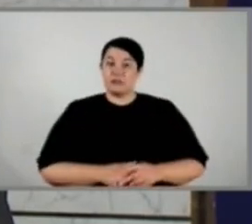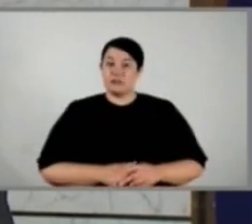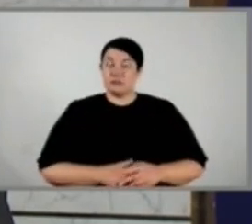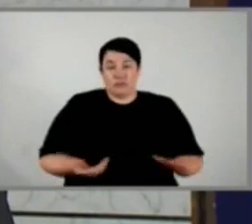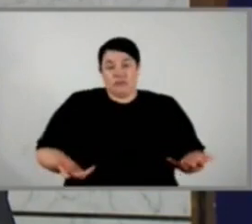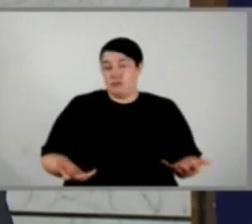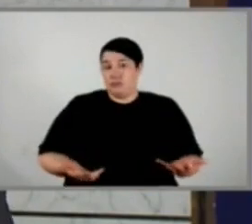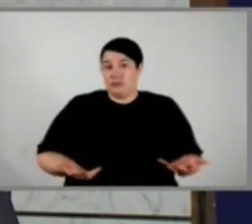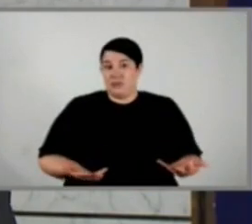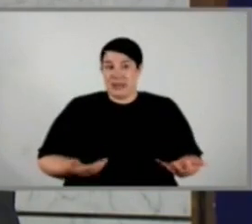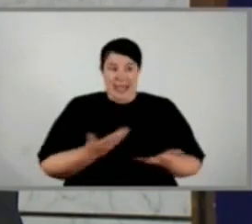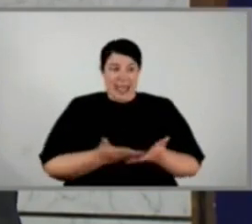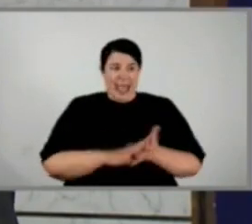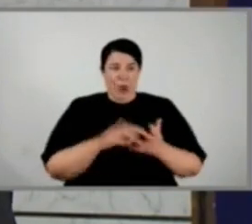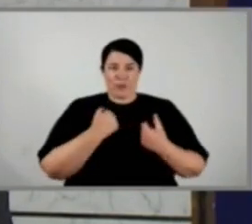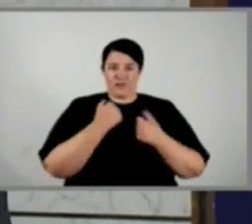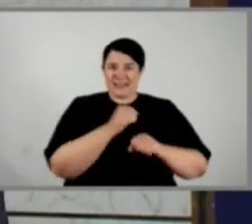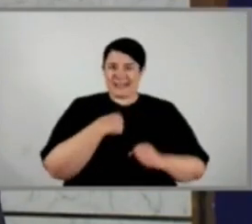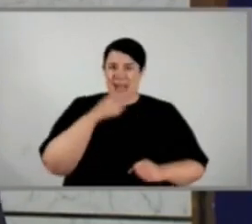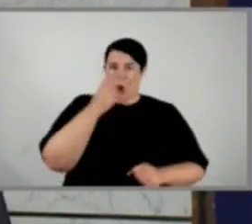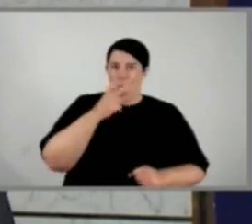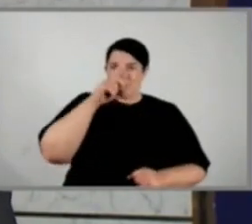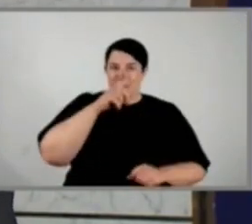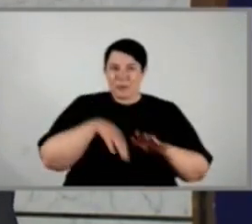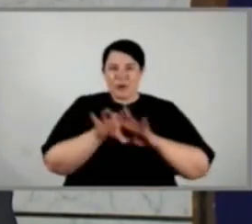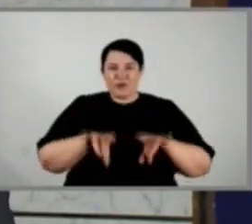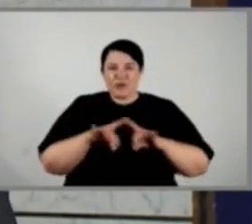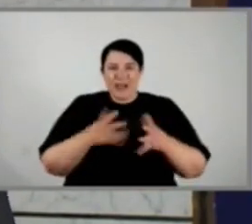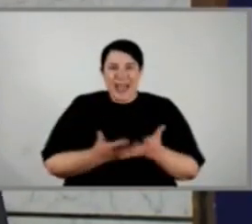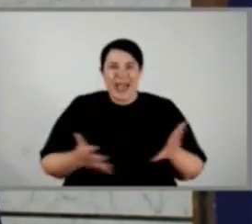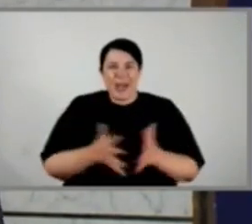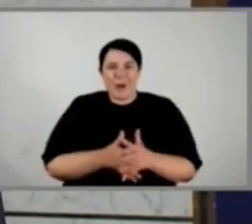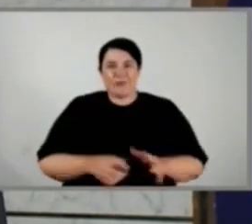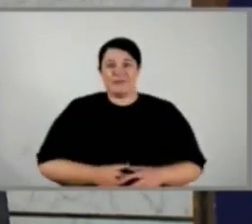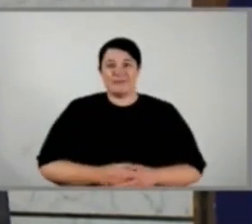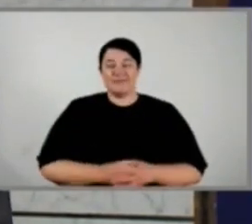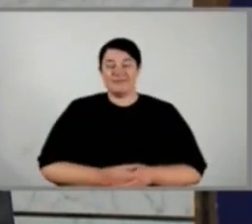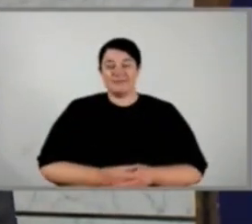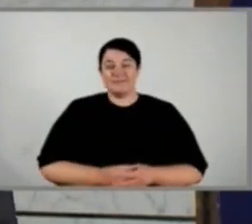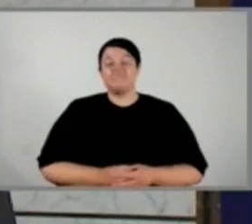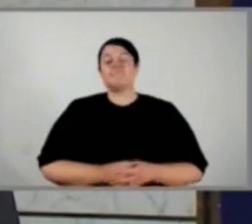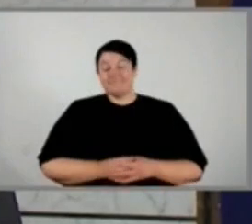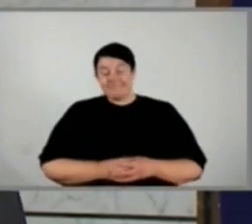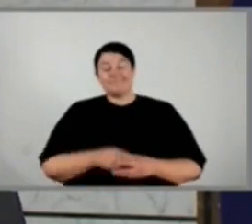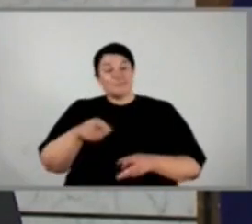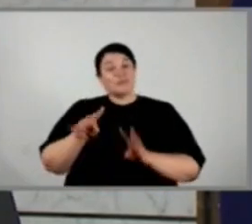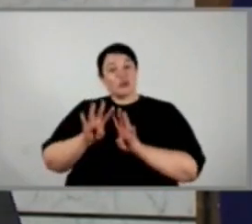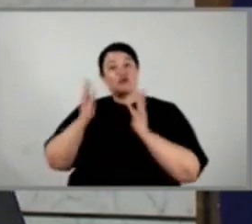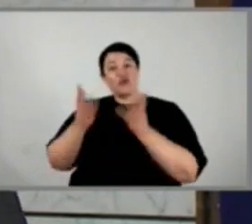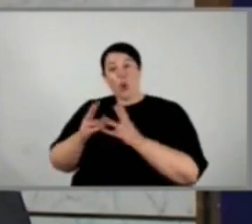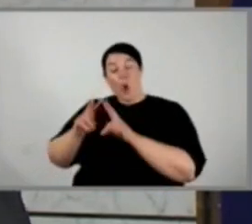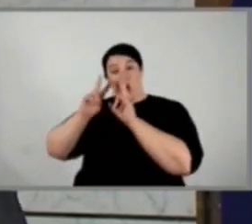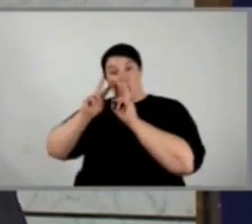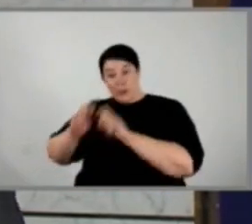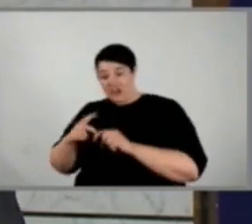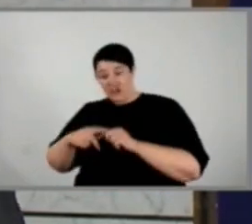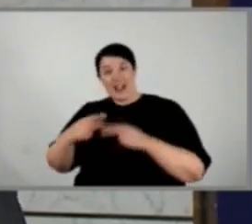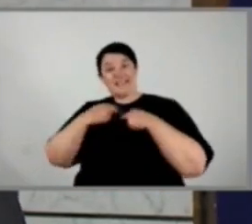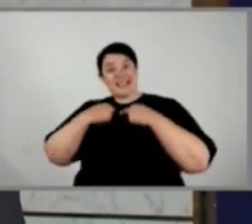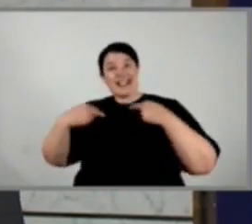what are we doing to protect our elderly now? Yeah. So there's a Royal Commission, as we know, and the Councillor assisting has been reporting on